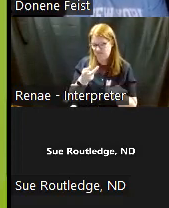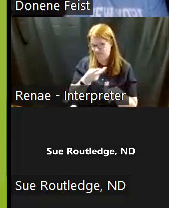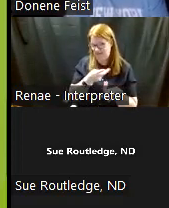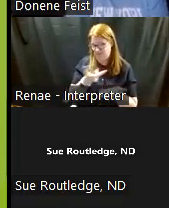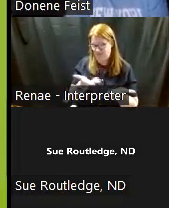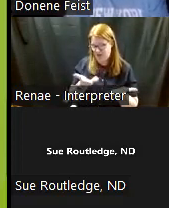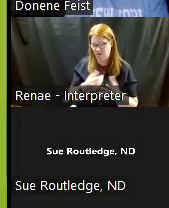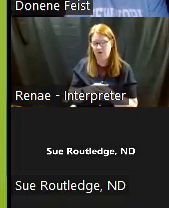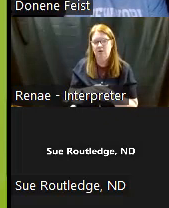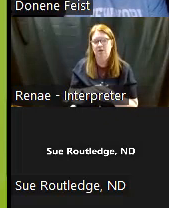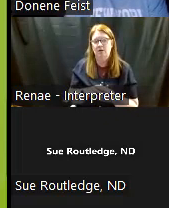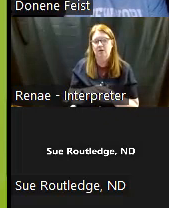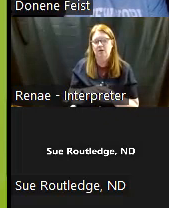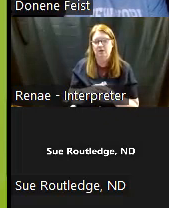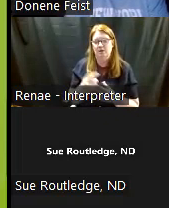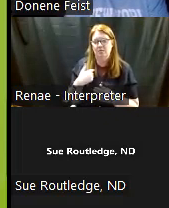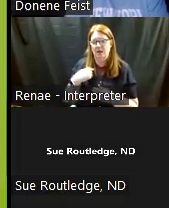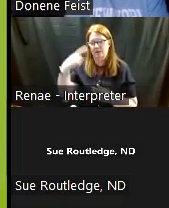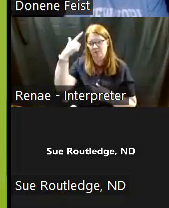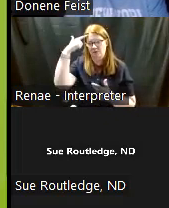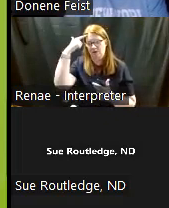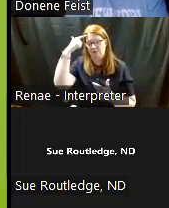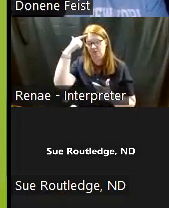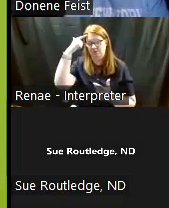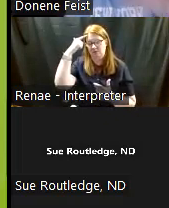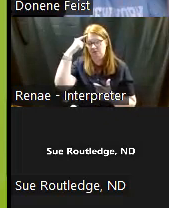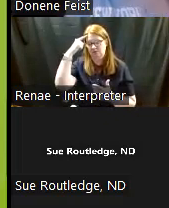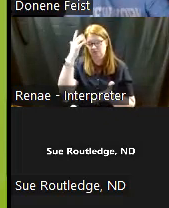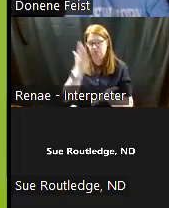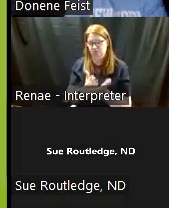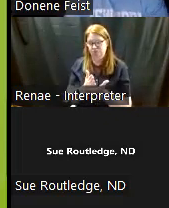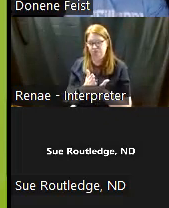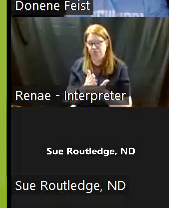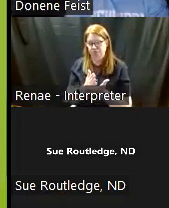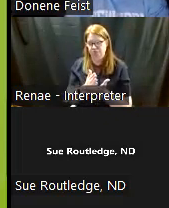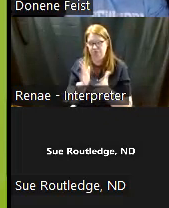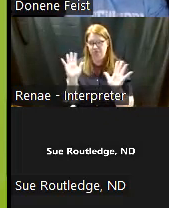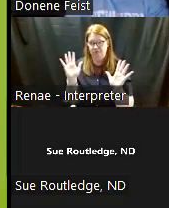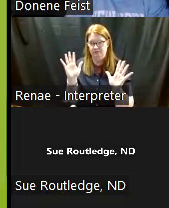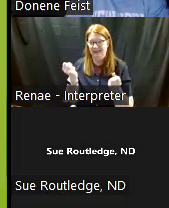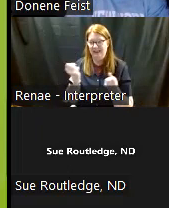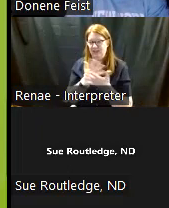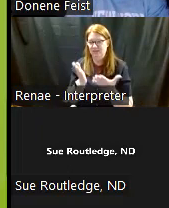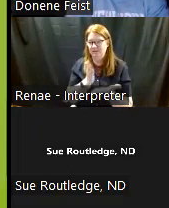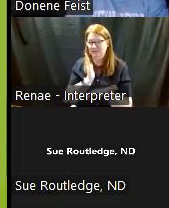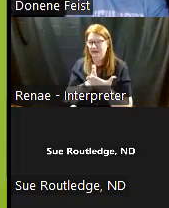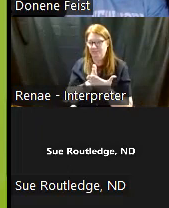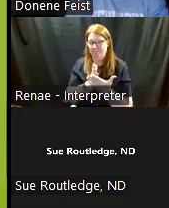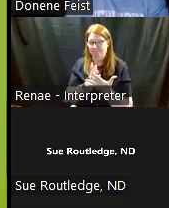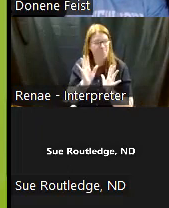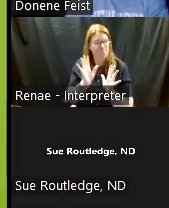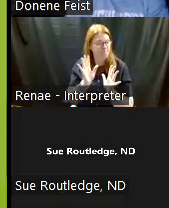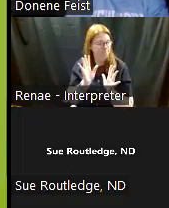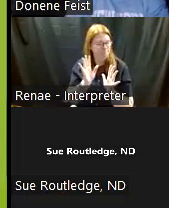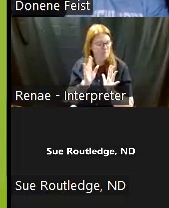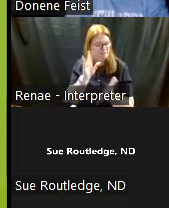and my brain shut off. I didn't hear a word they were saying. It was just like everything shut down. It was completely, I've